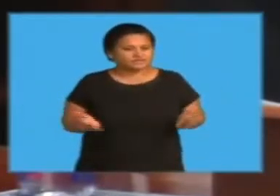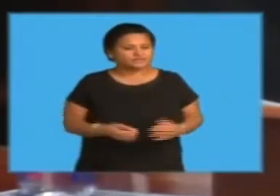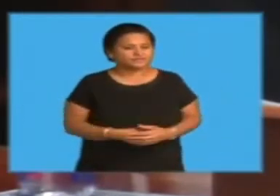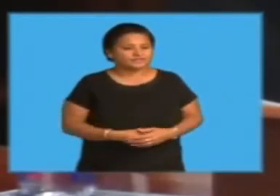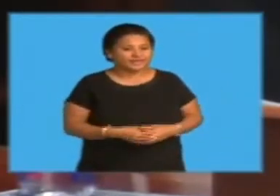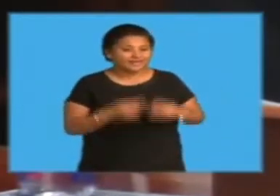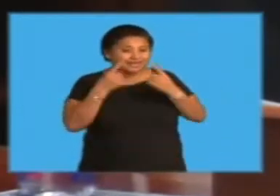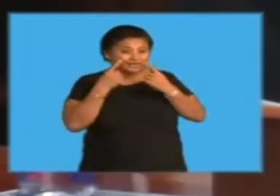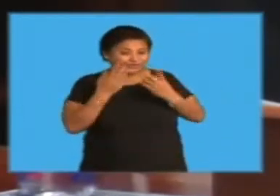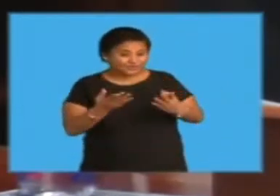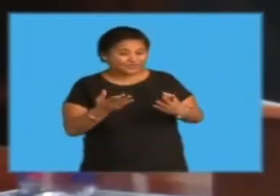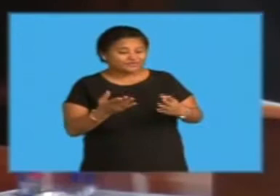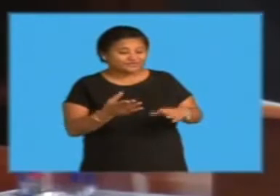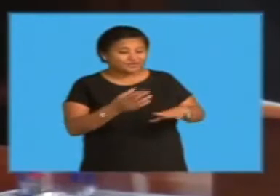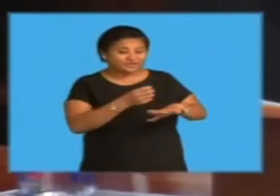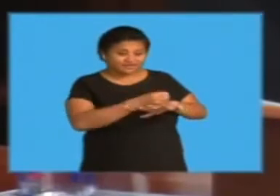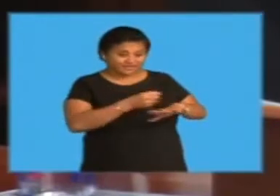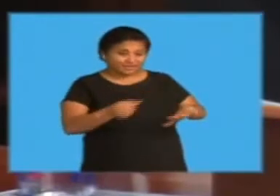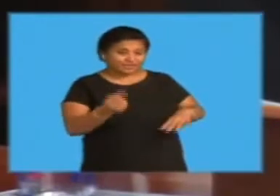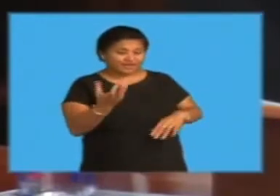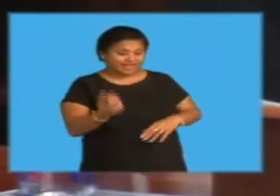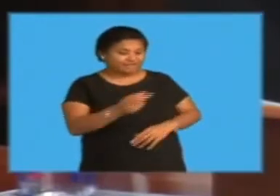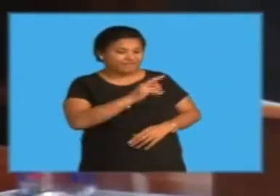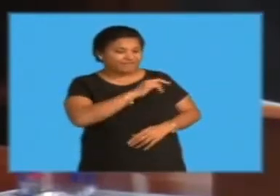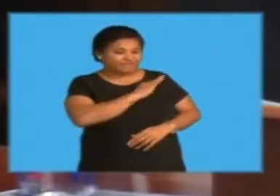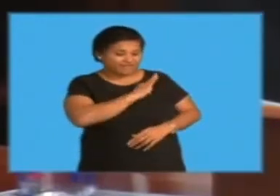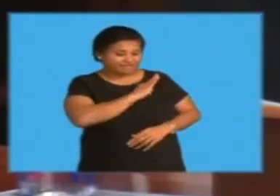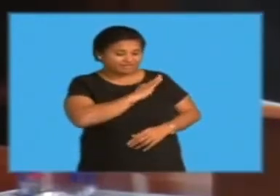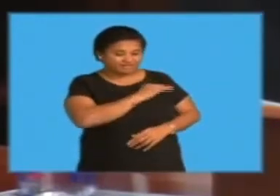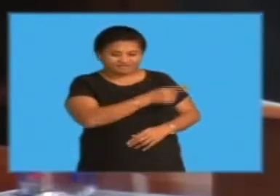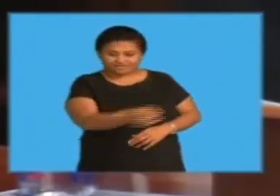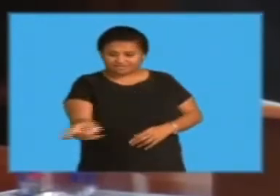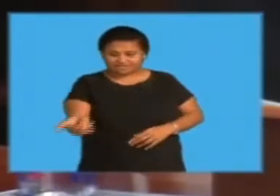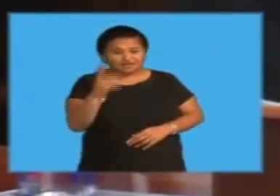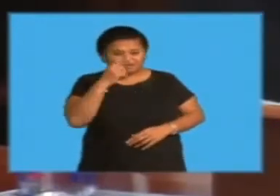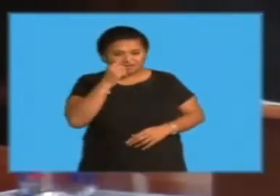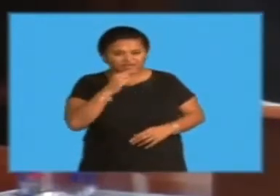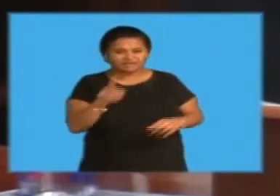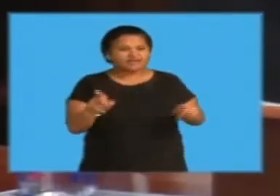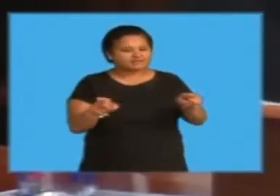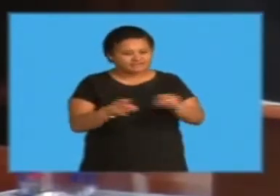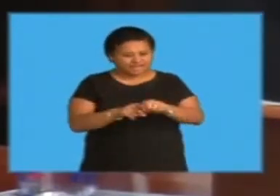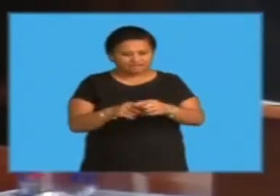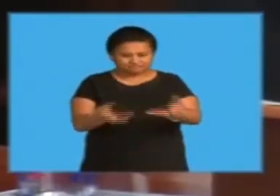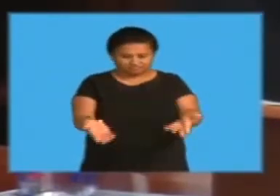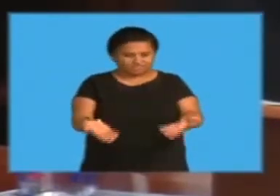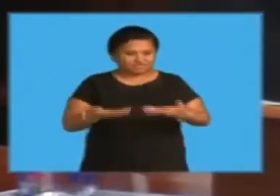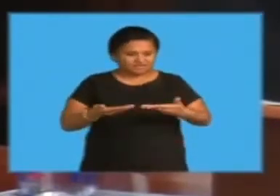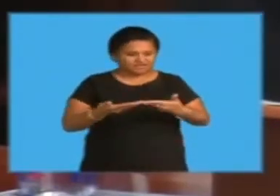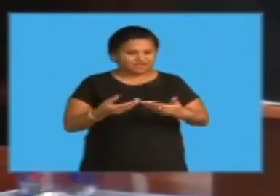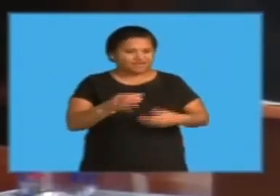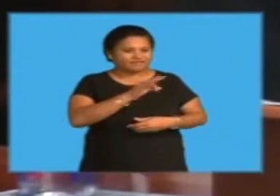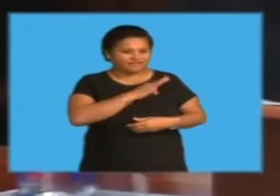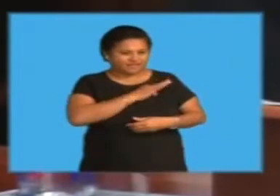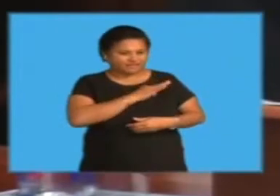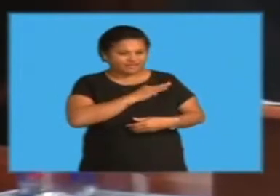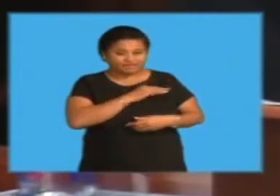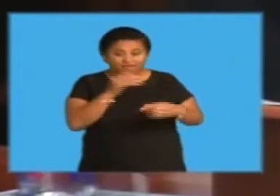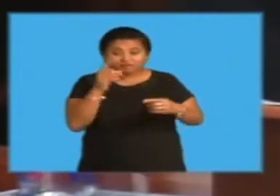show that when government has faith in the people repay that faith. And when the people invest in their